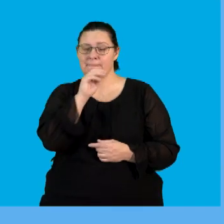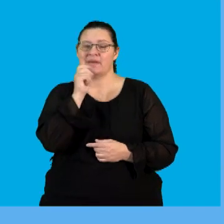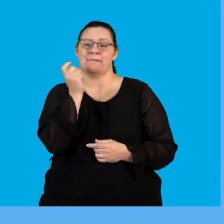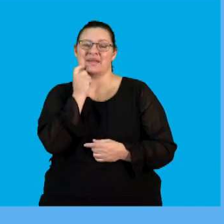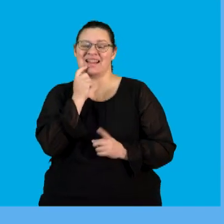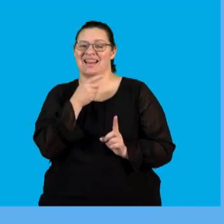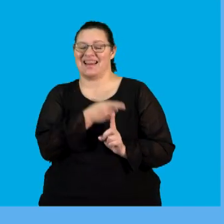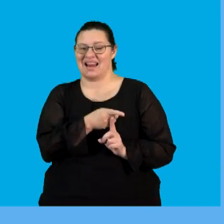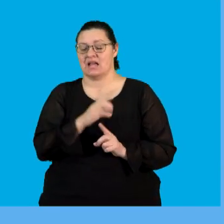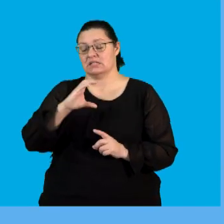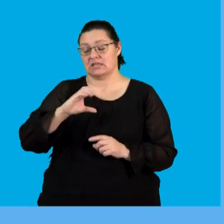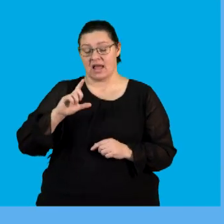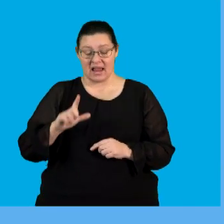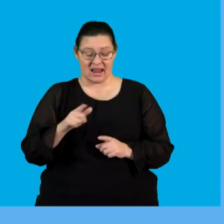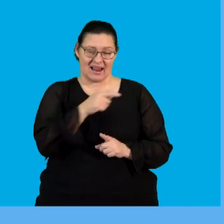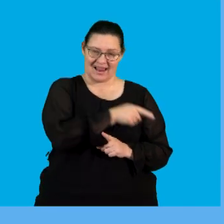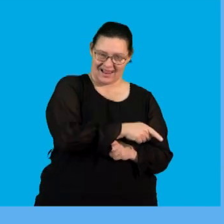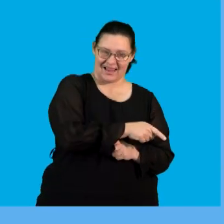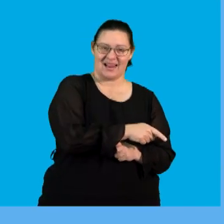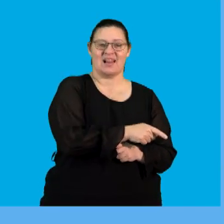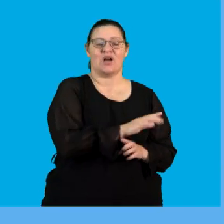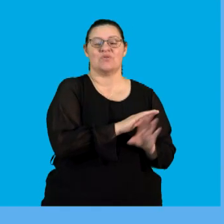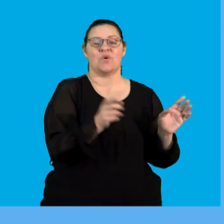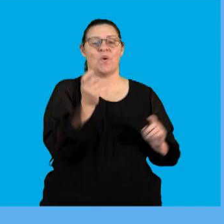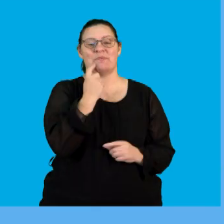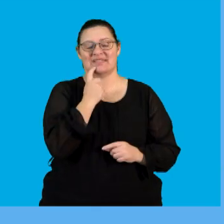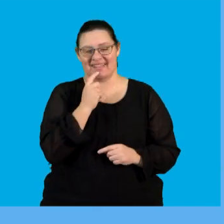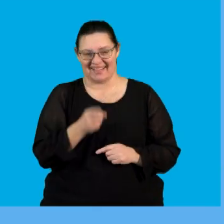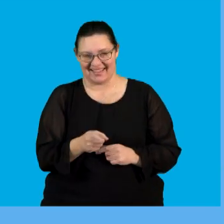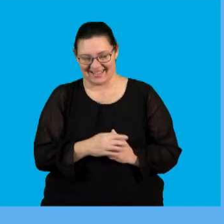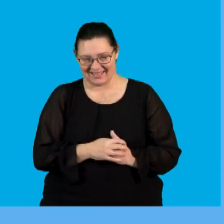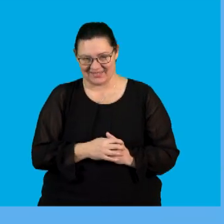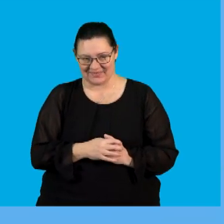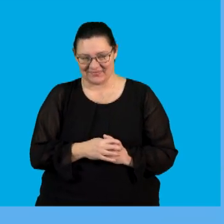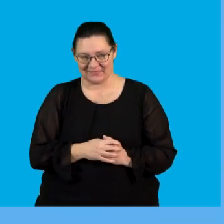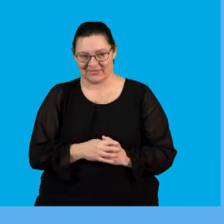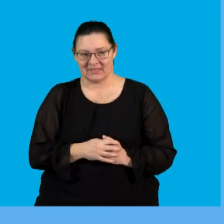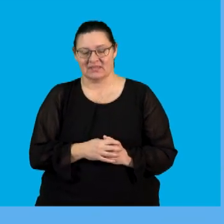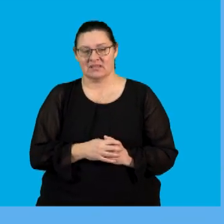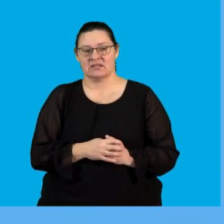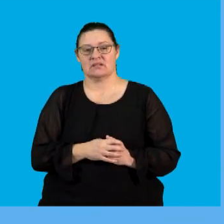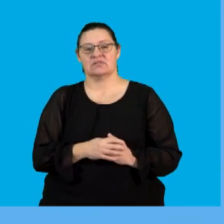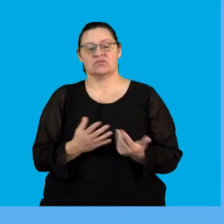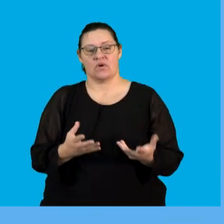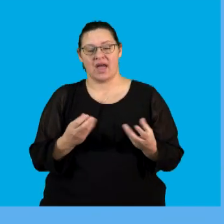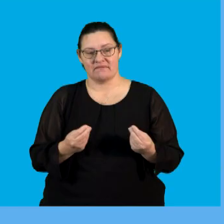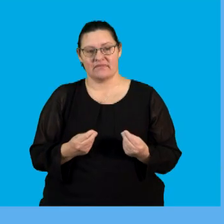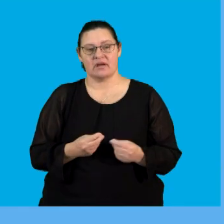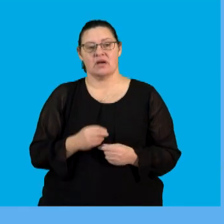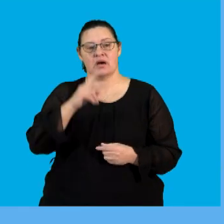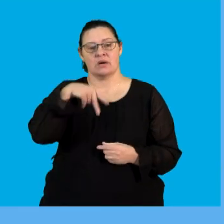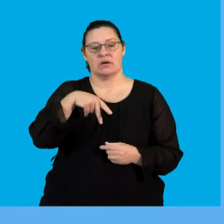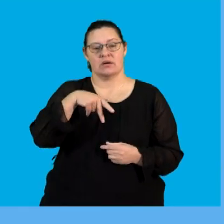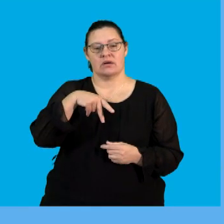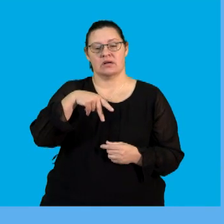part that they were referring to. And the chlorine, that's now the non-metal part that they were referring to. So again, we can have the